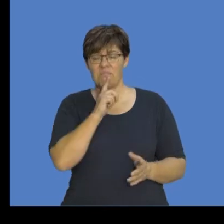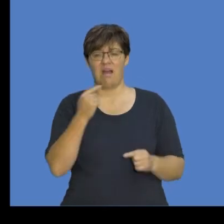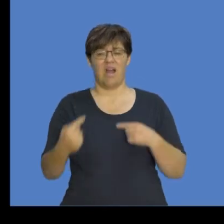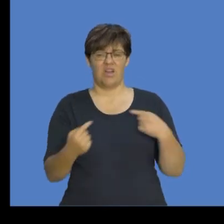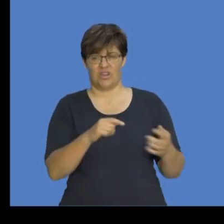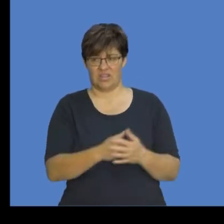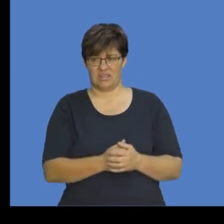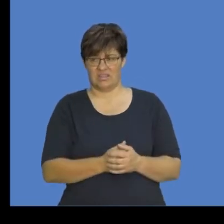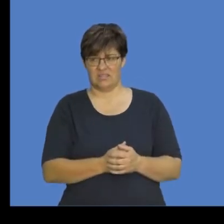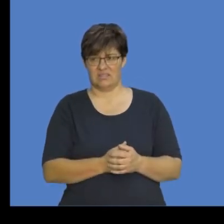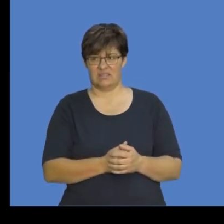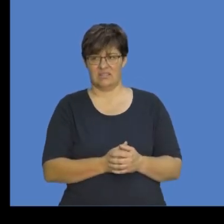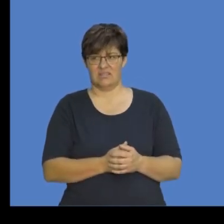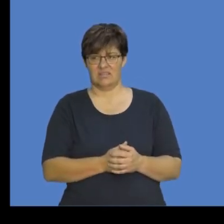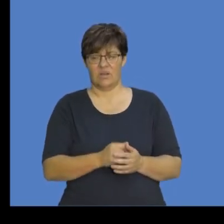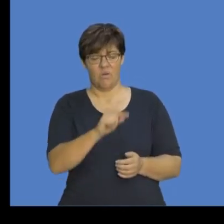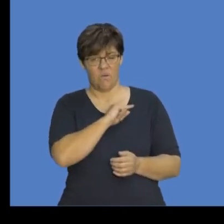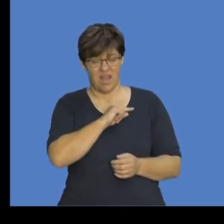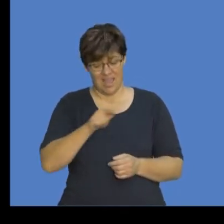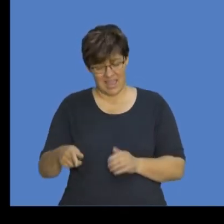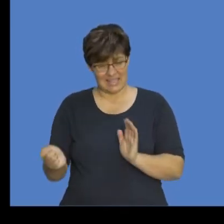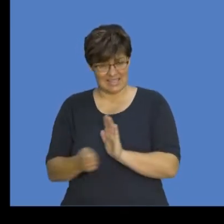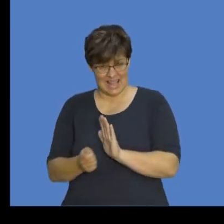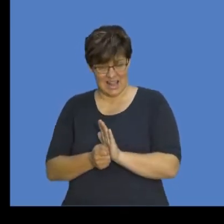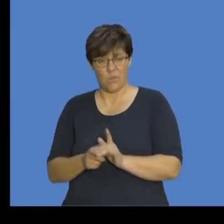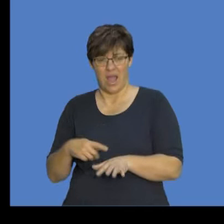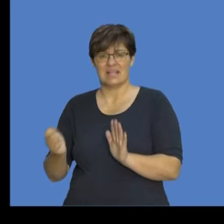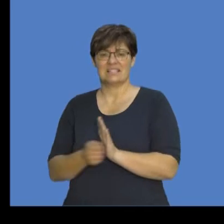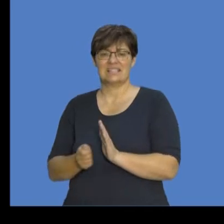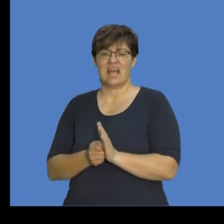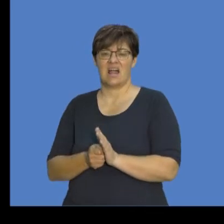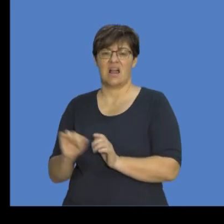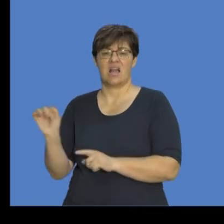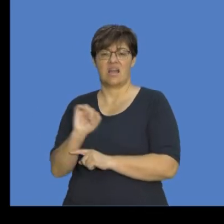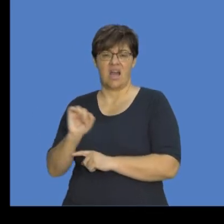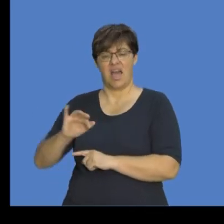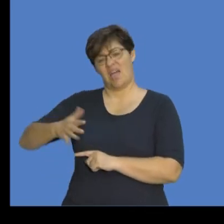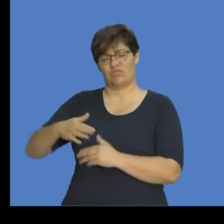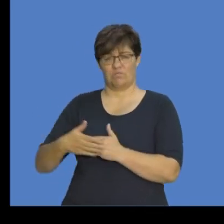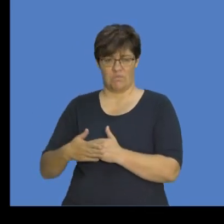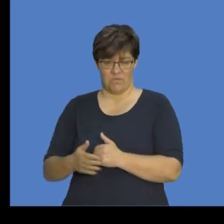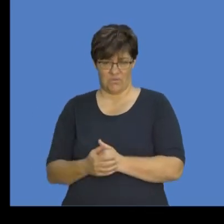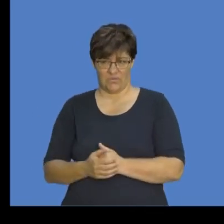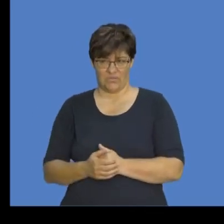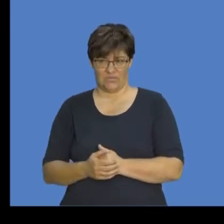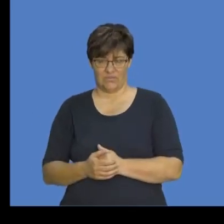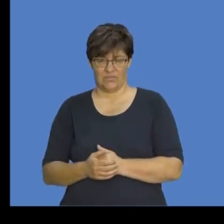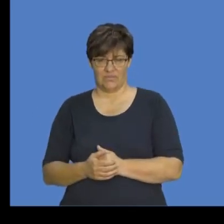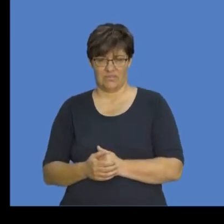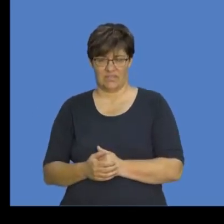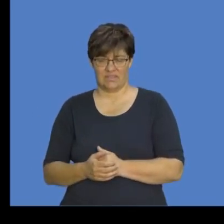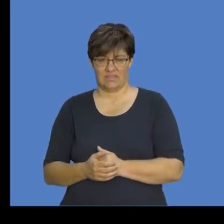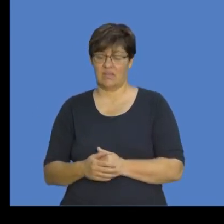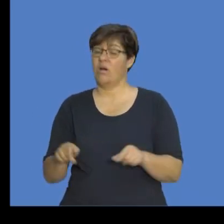So we could argue that Jamie is a better salesman because he sells more on average.